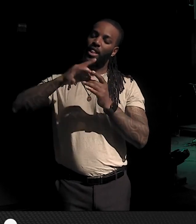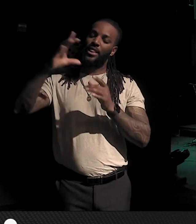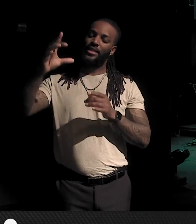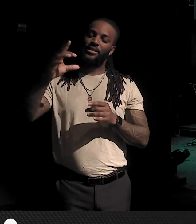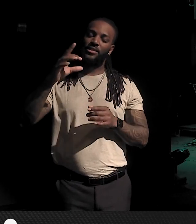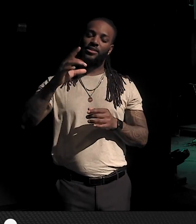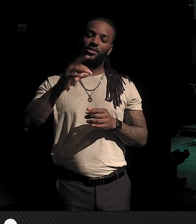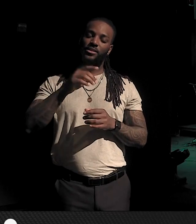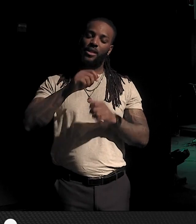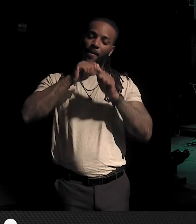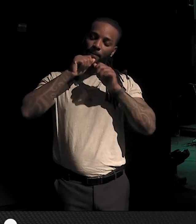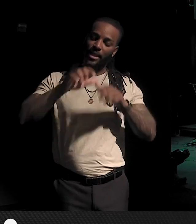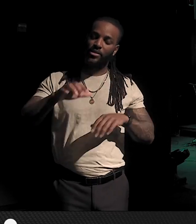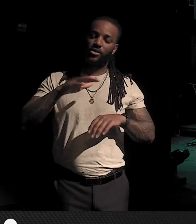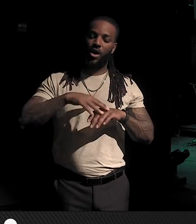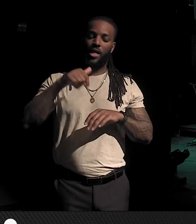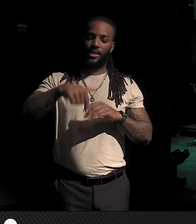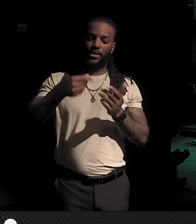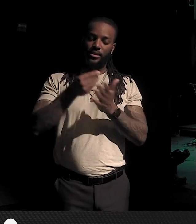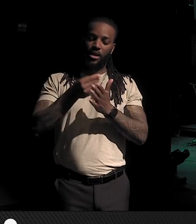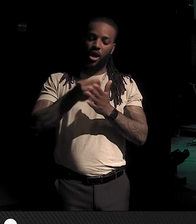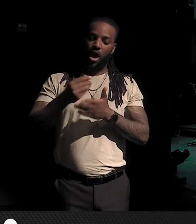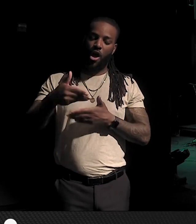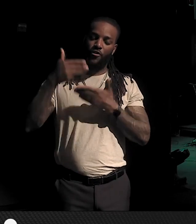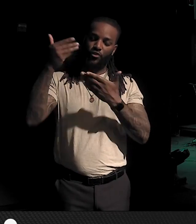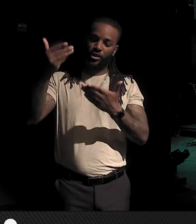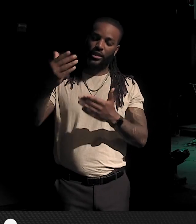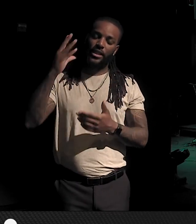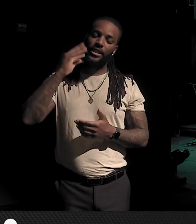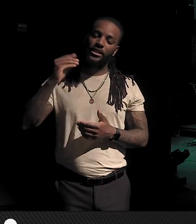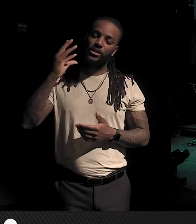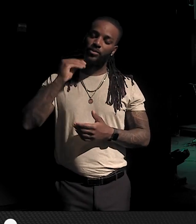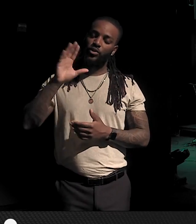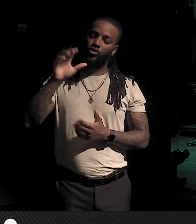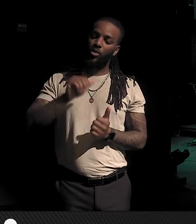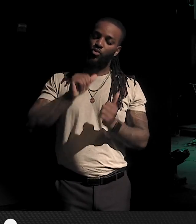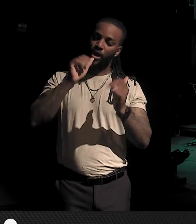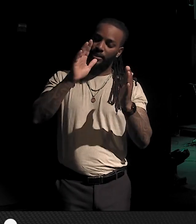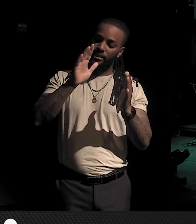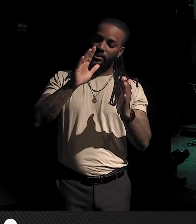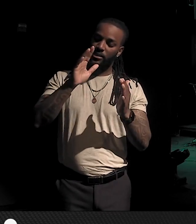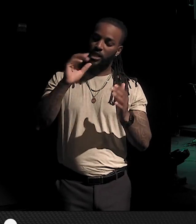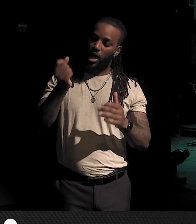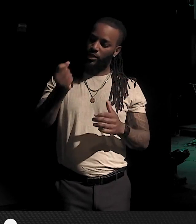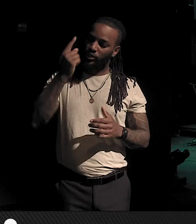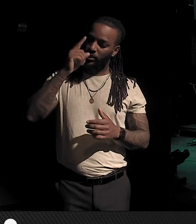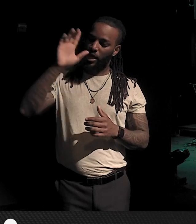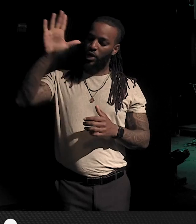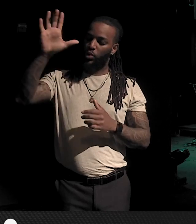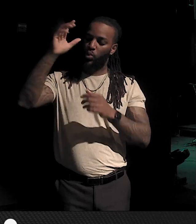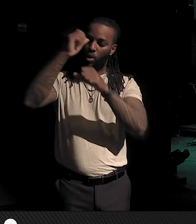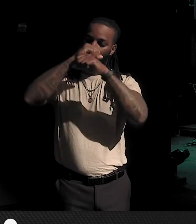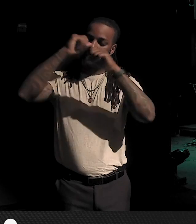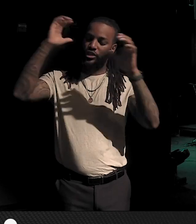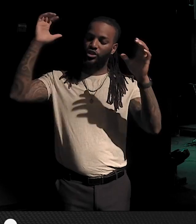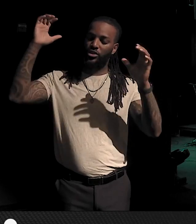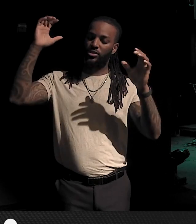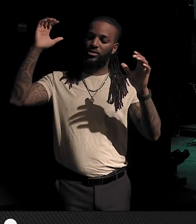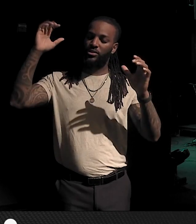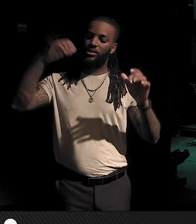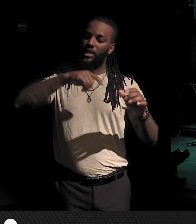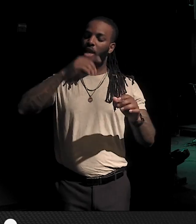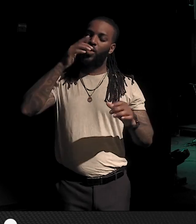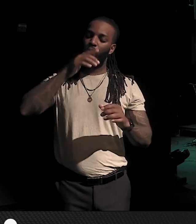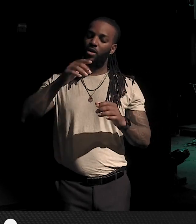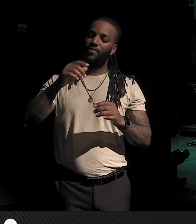body that they would experience your presence, they would understand your provision, and that they would fall